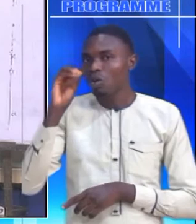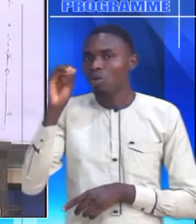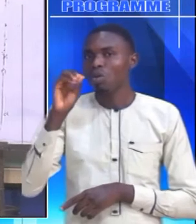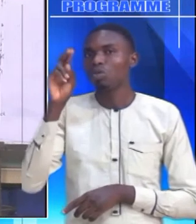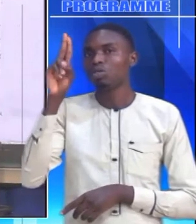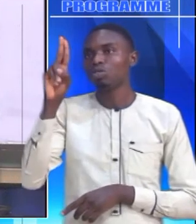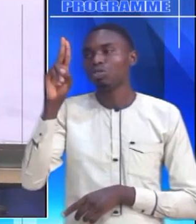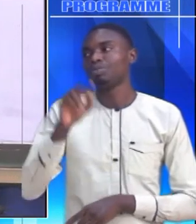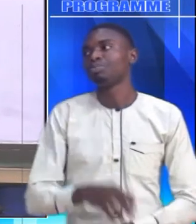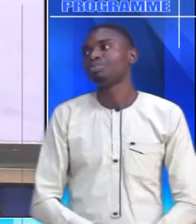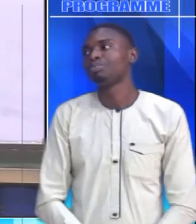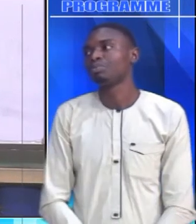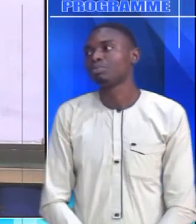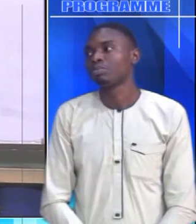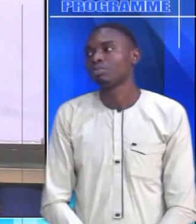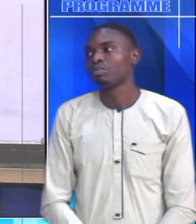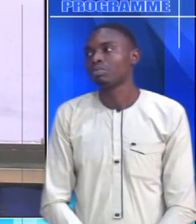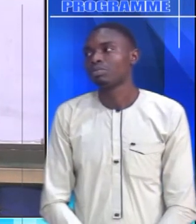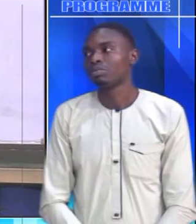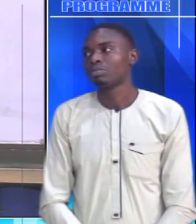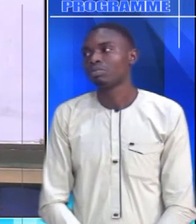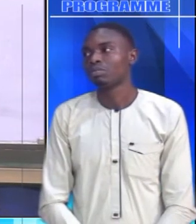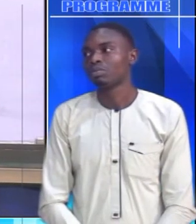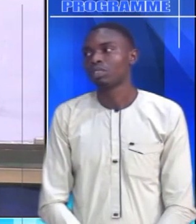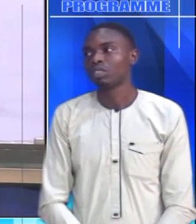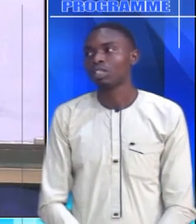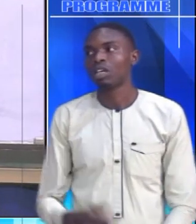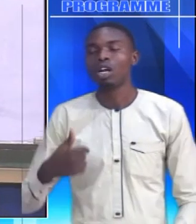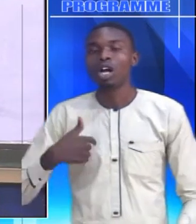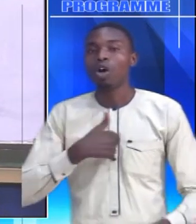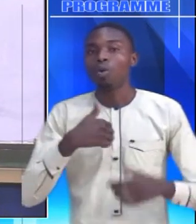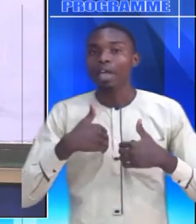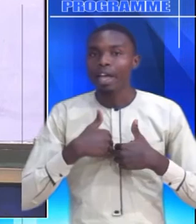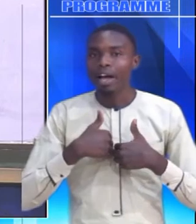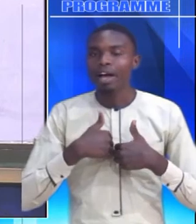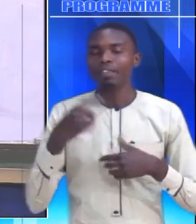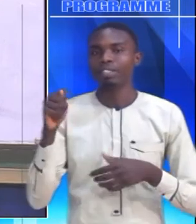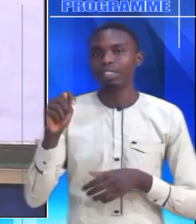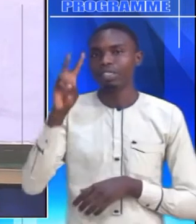this leads us to the type of sounds we have in English language. We have the vowel sounds